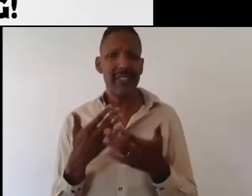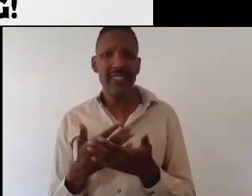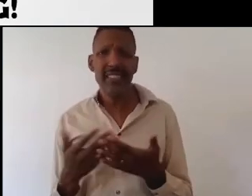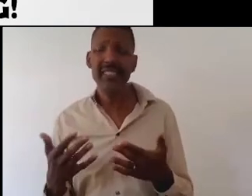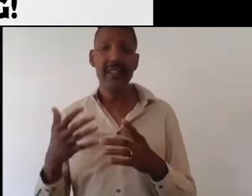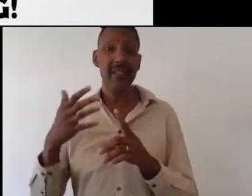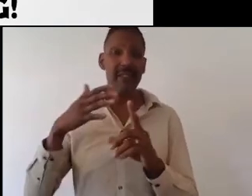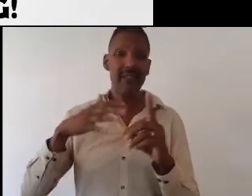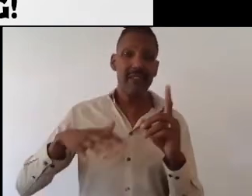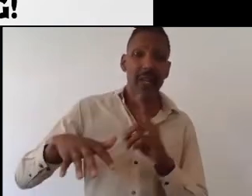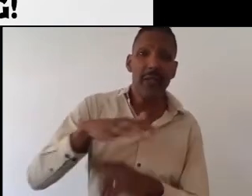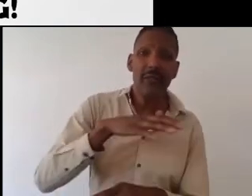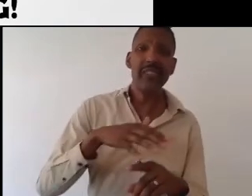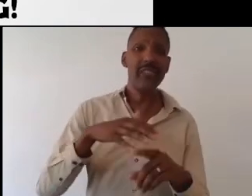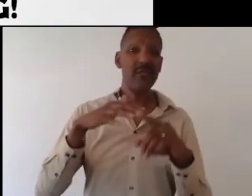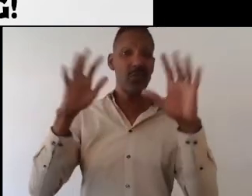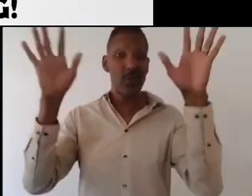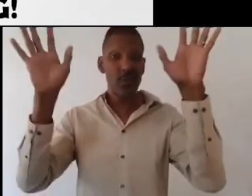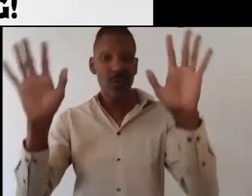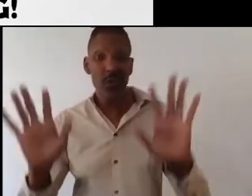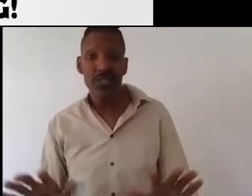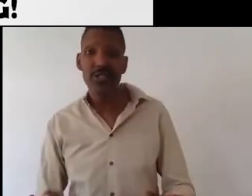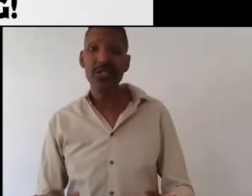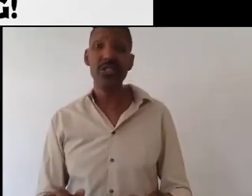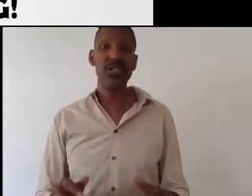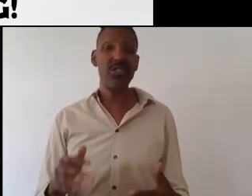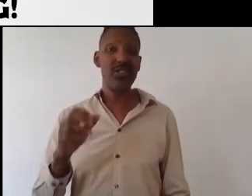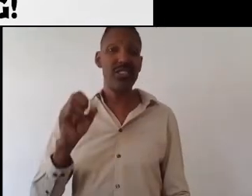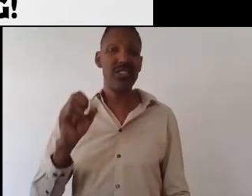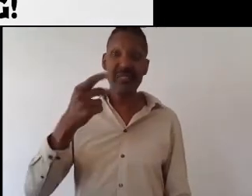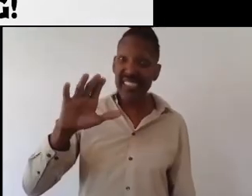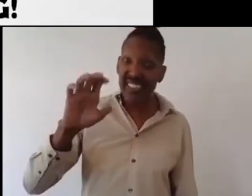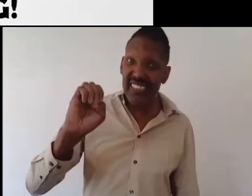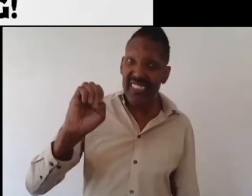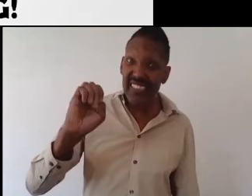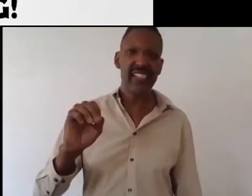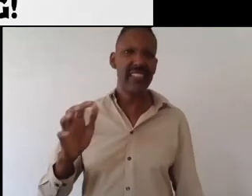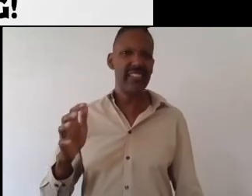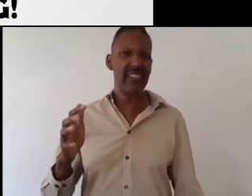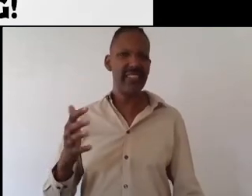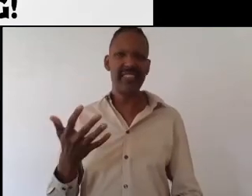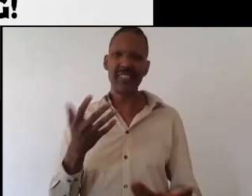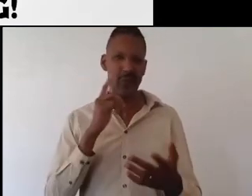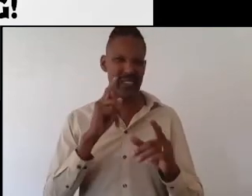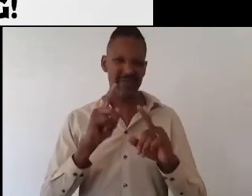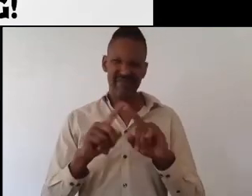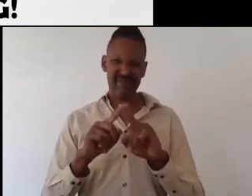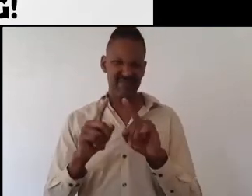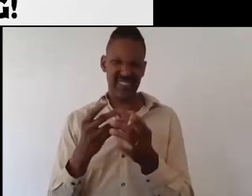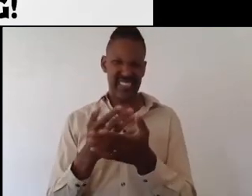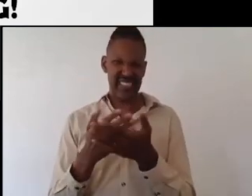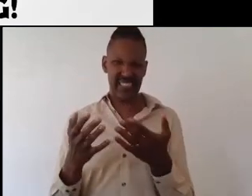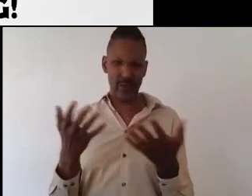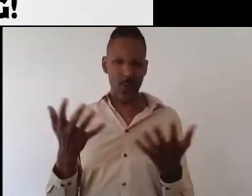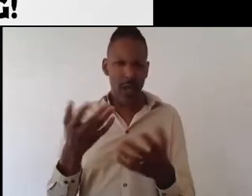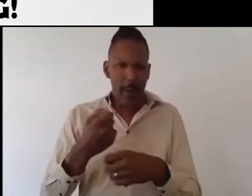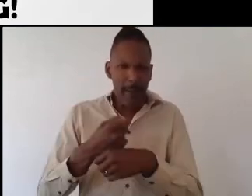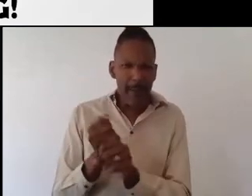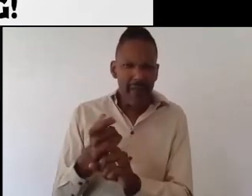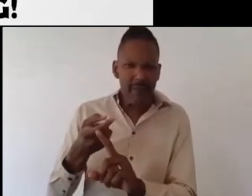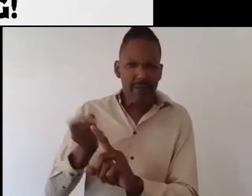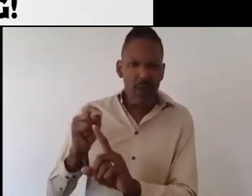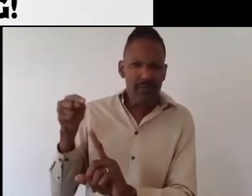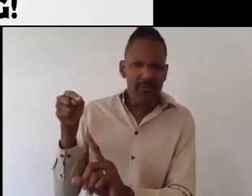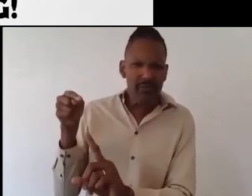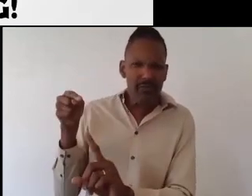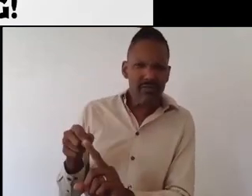space science, the environment, the weather, how humans interact with the planet. And then for engineering and technology, how